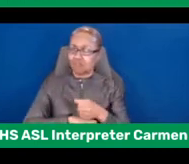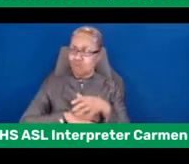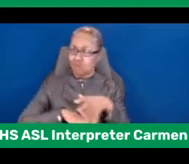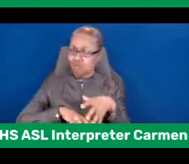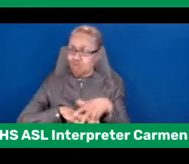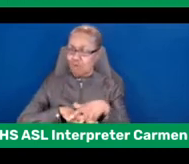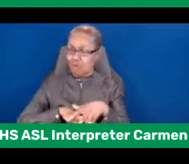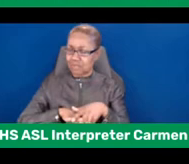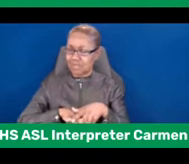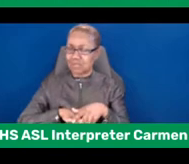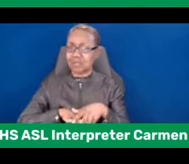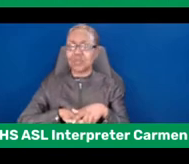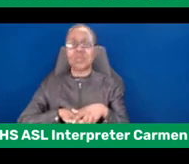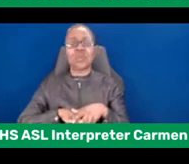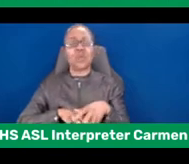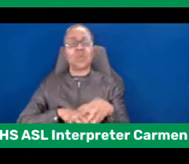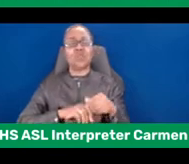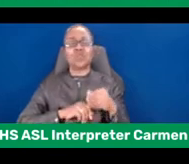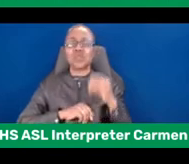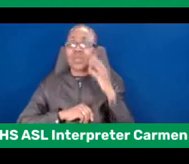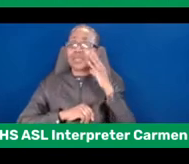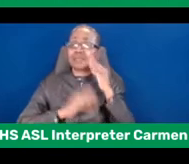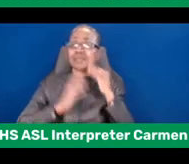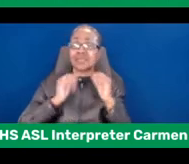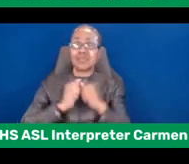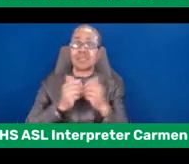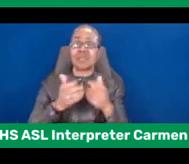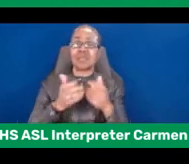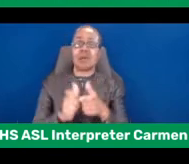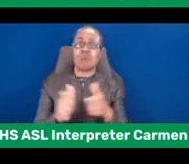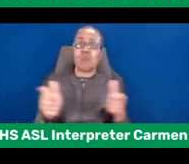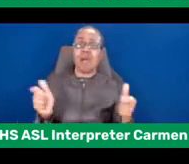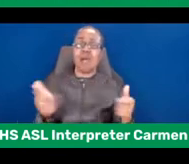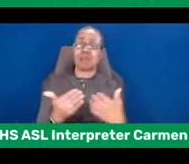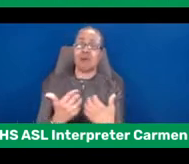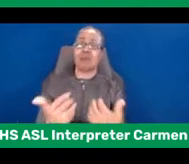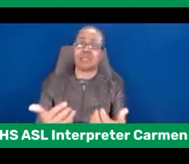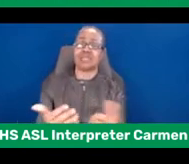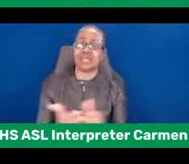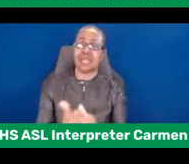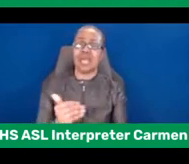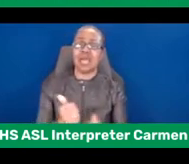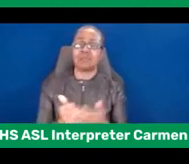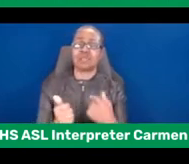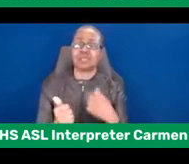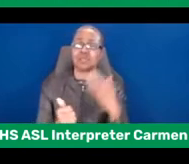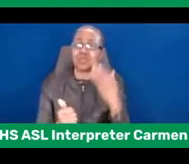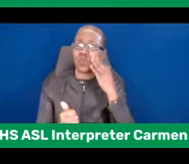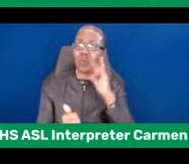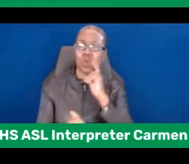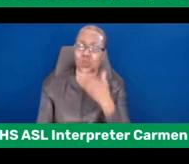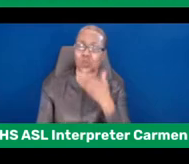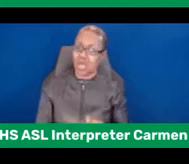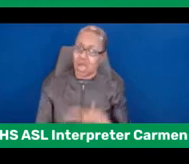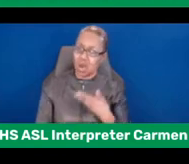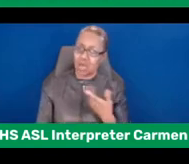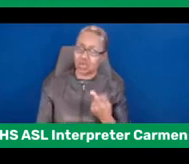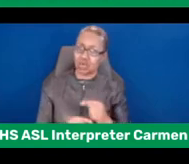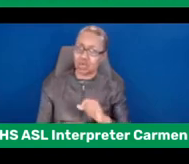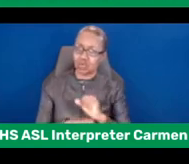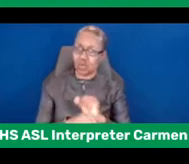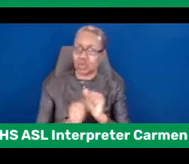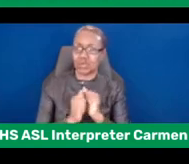able to witness it in a wider audience actually brings a really big piece of who we are and our ethos and how we try to build together